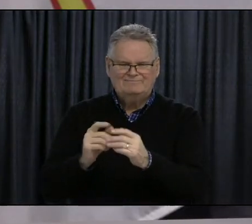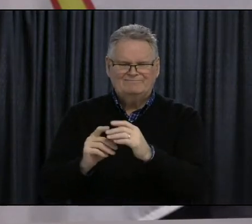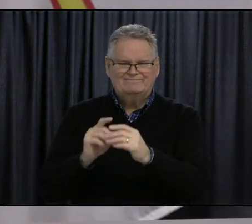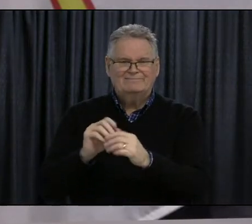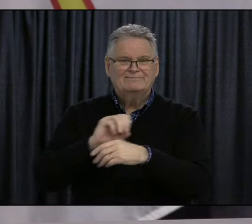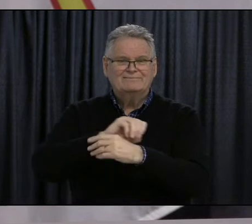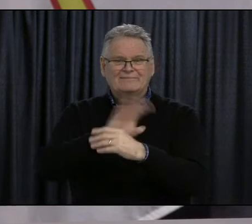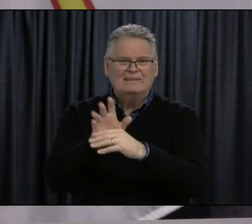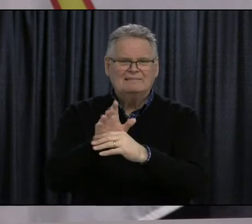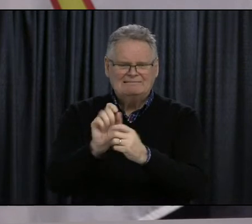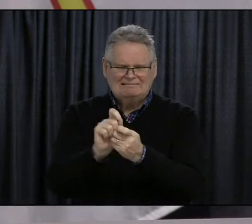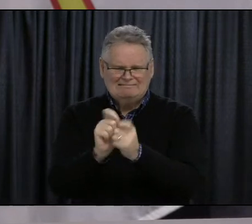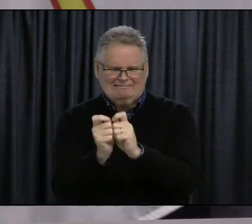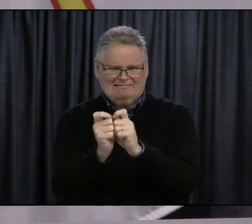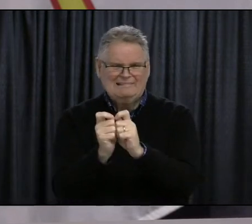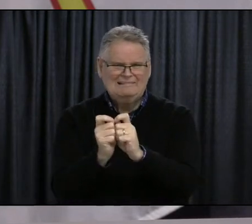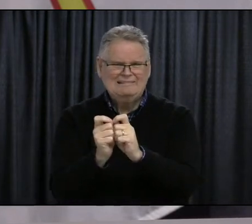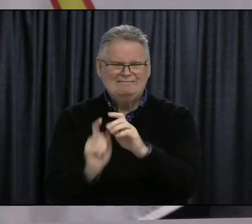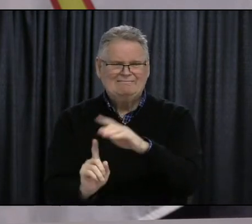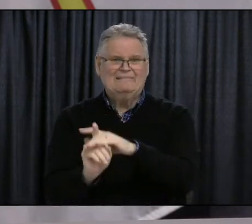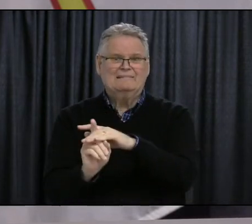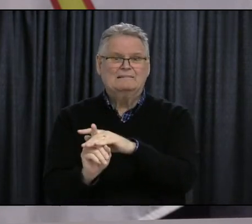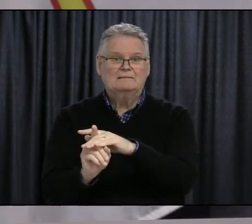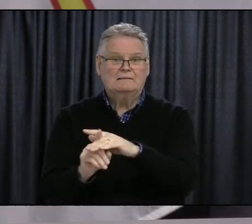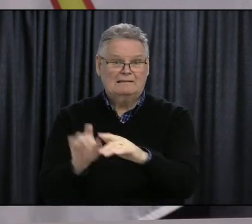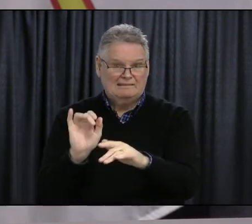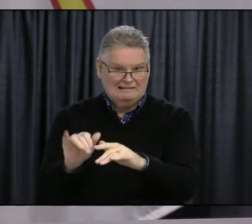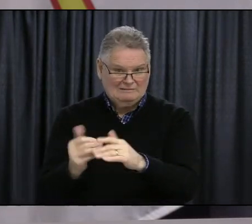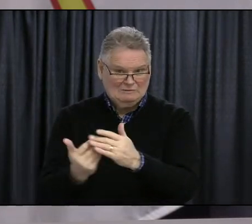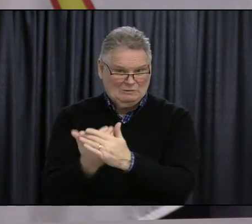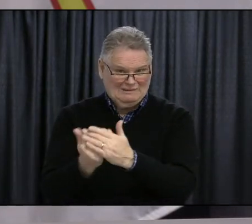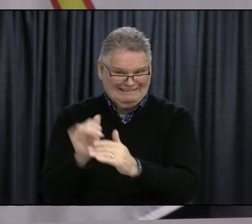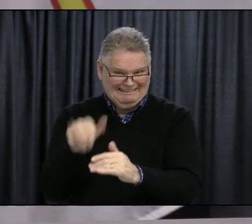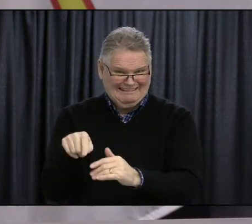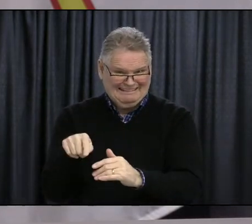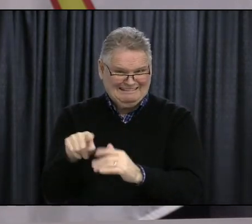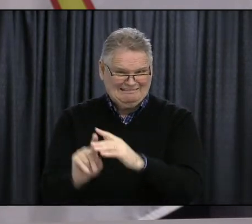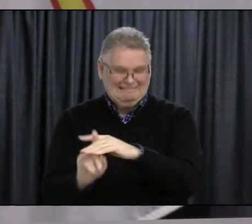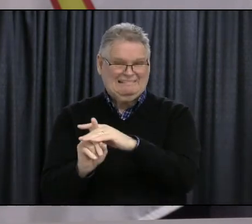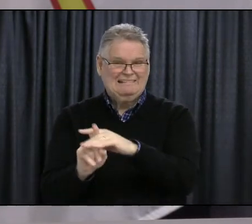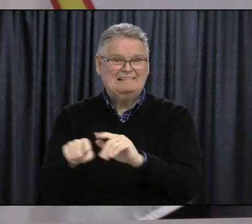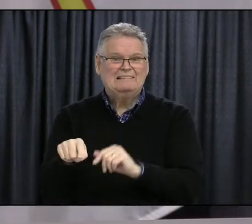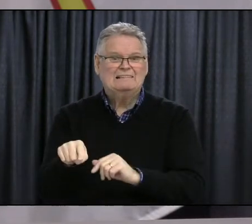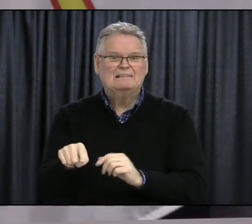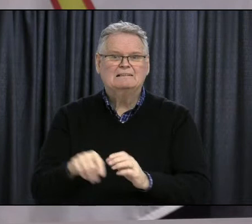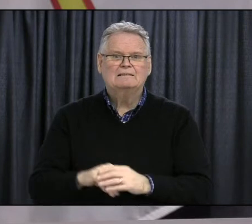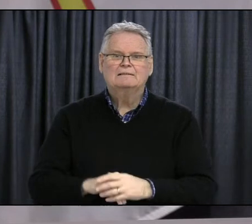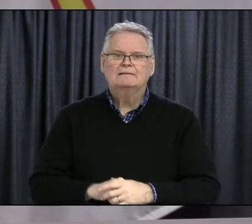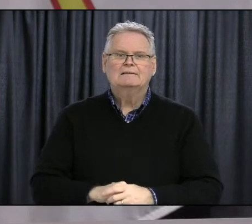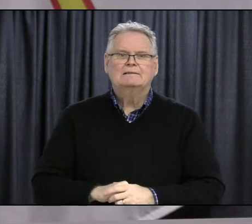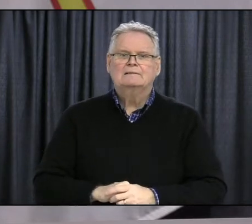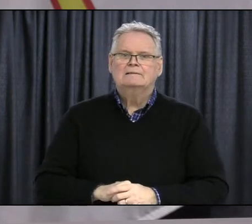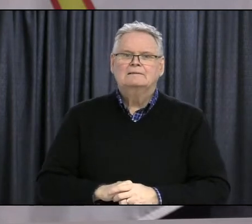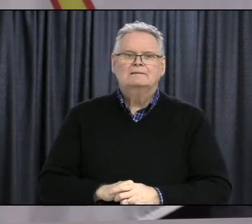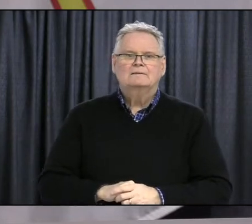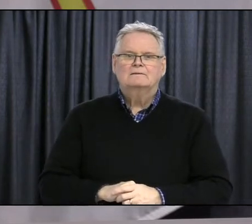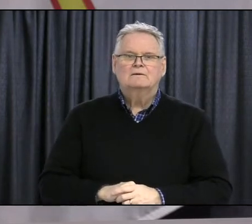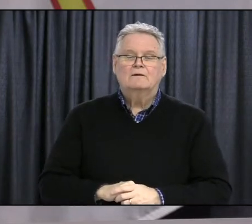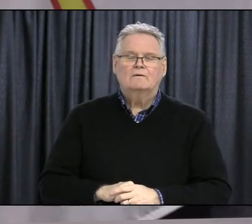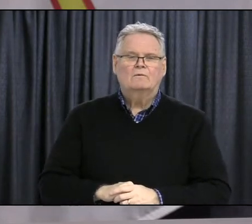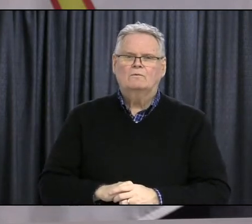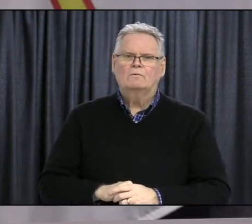moment. The only way we know if it's a new variant is if we have something called whole genome sequencing done, and right now that has to be